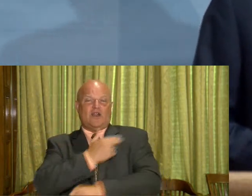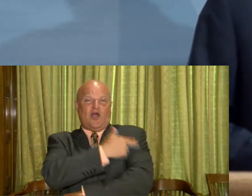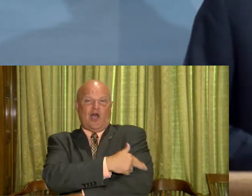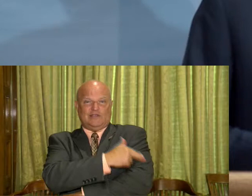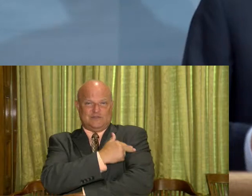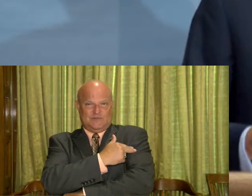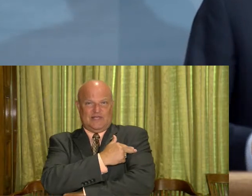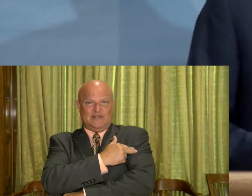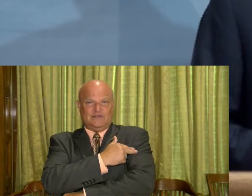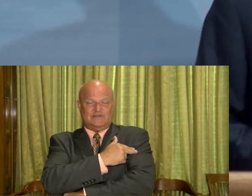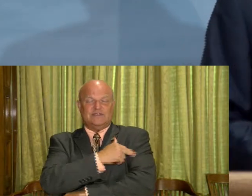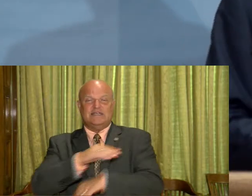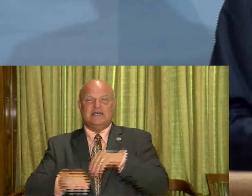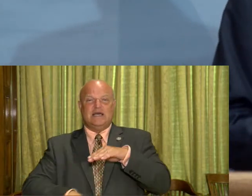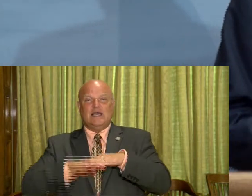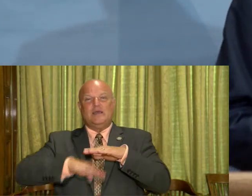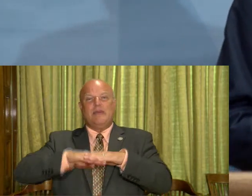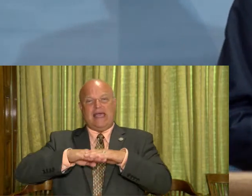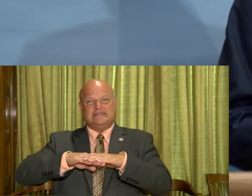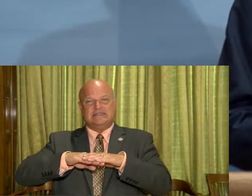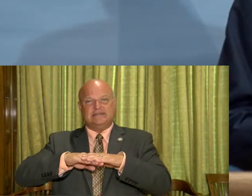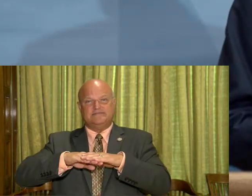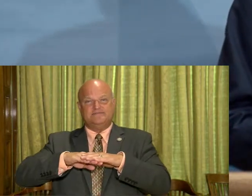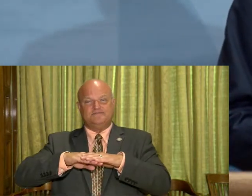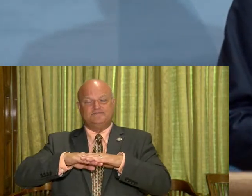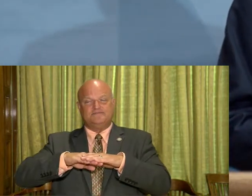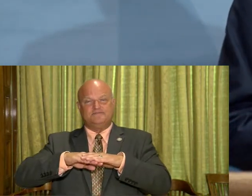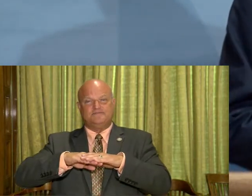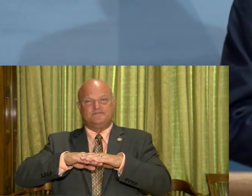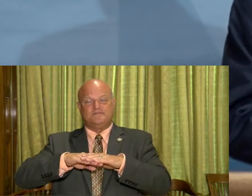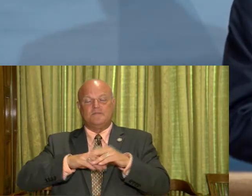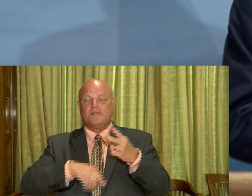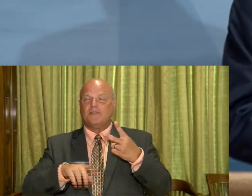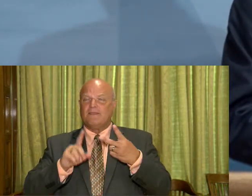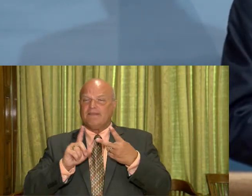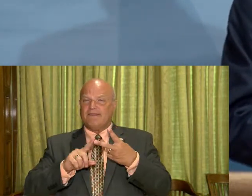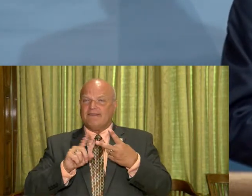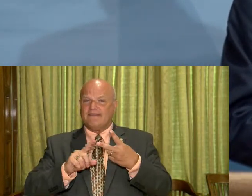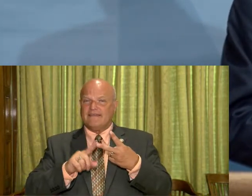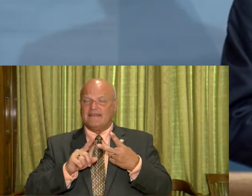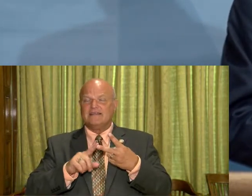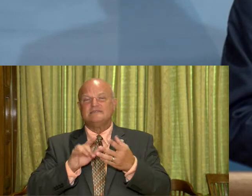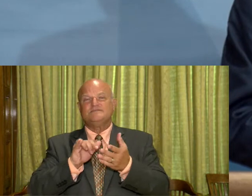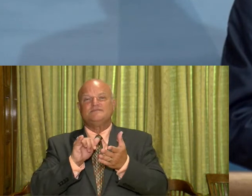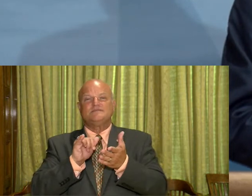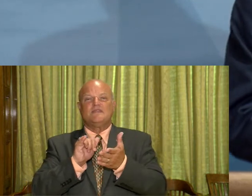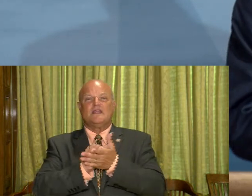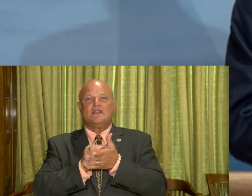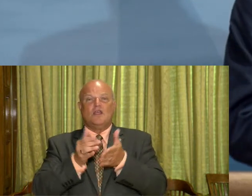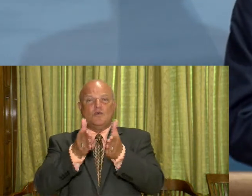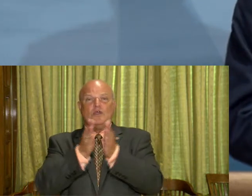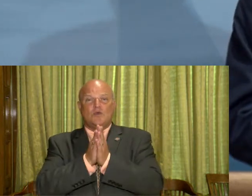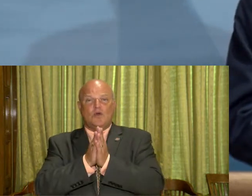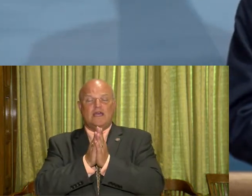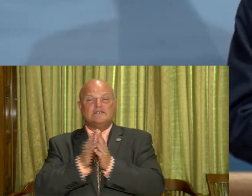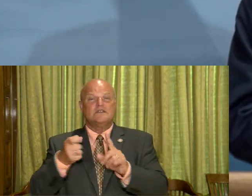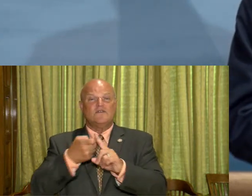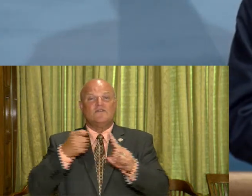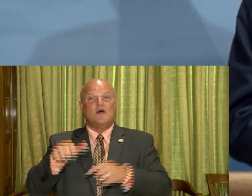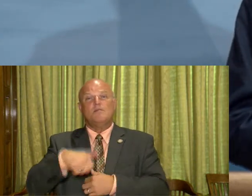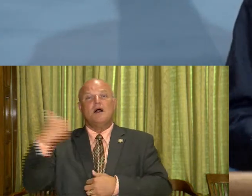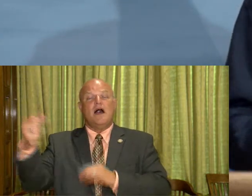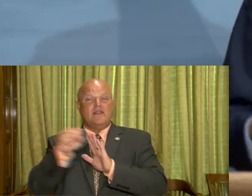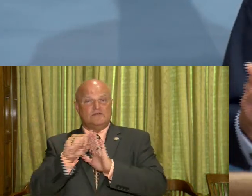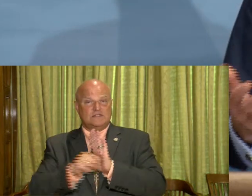hospital capacity. The second part of it is the request to other states. You've